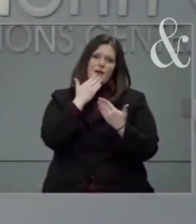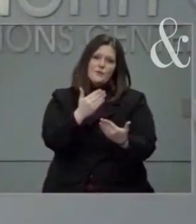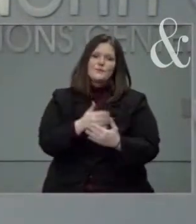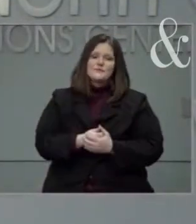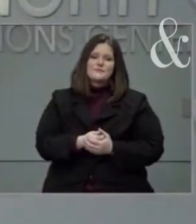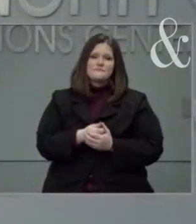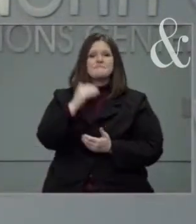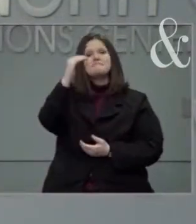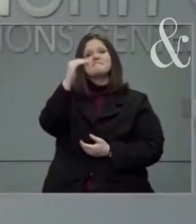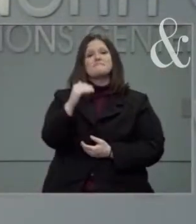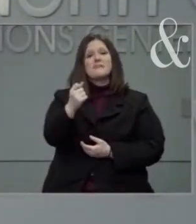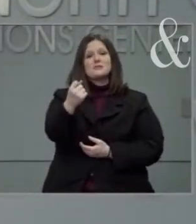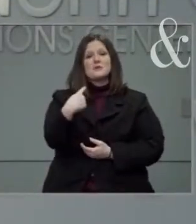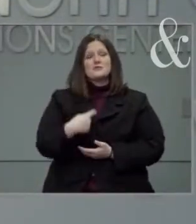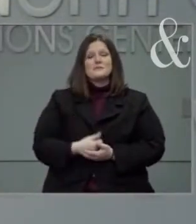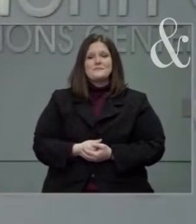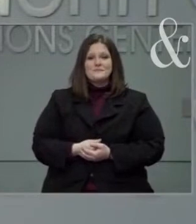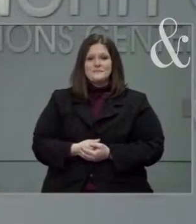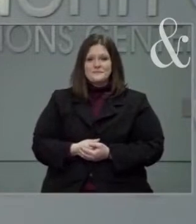you. Next question.